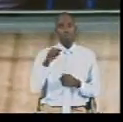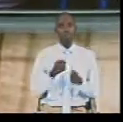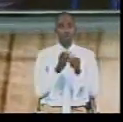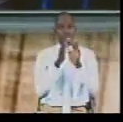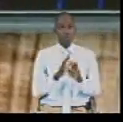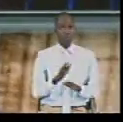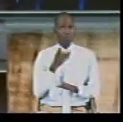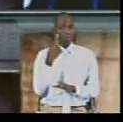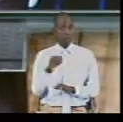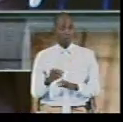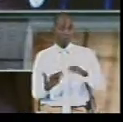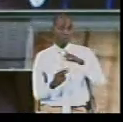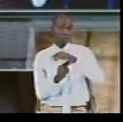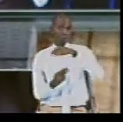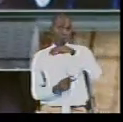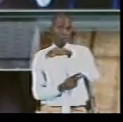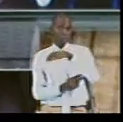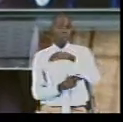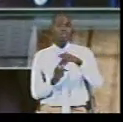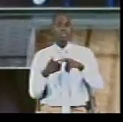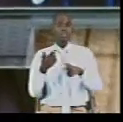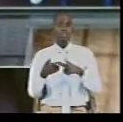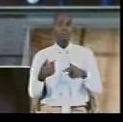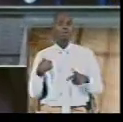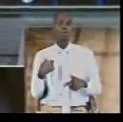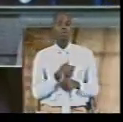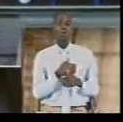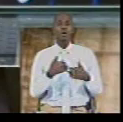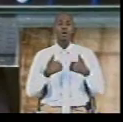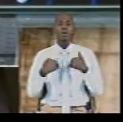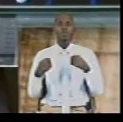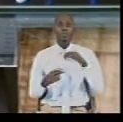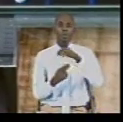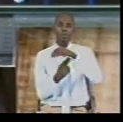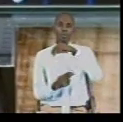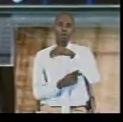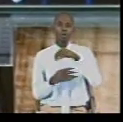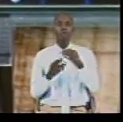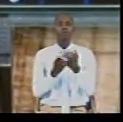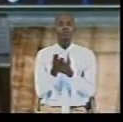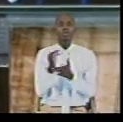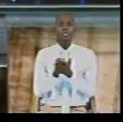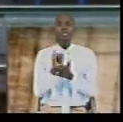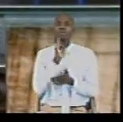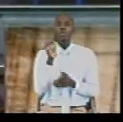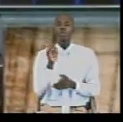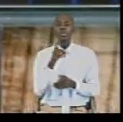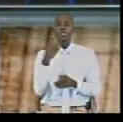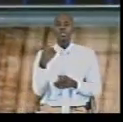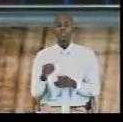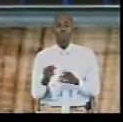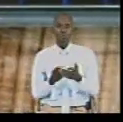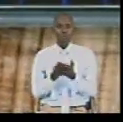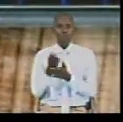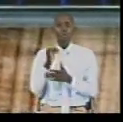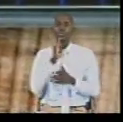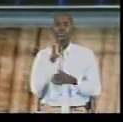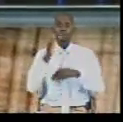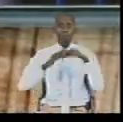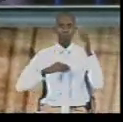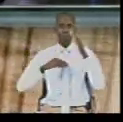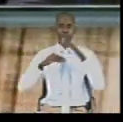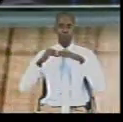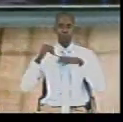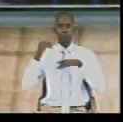That's the pillar on which we build the temple of truth. And we build everything we want to